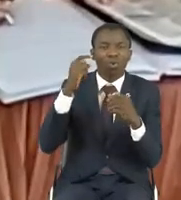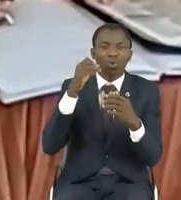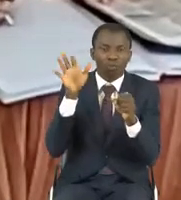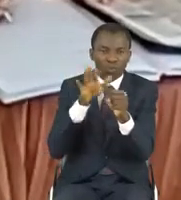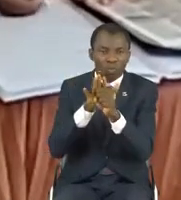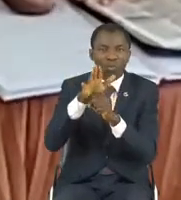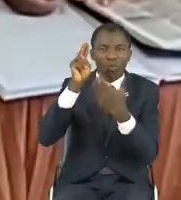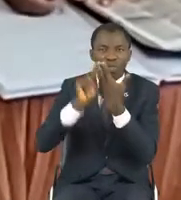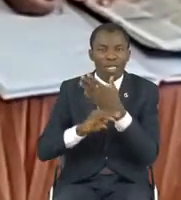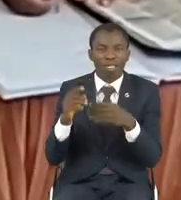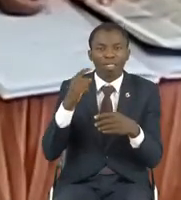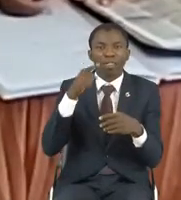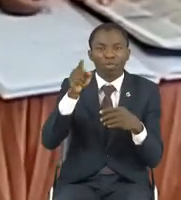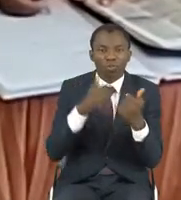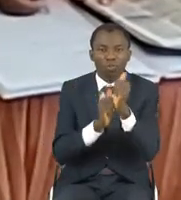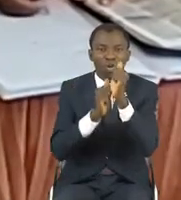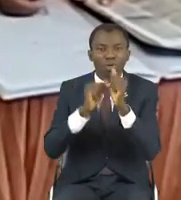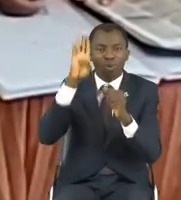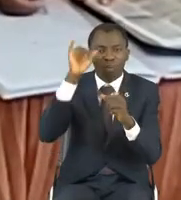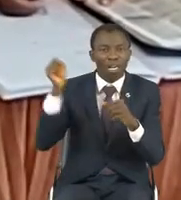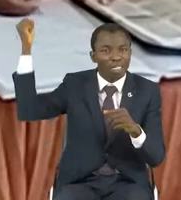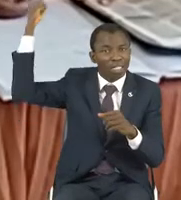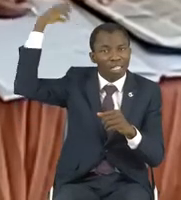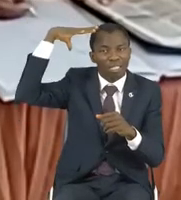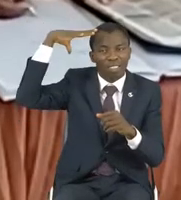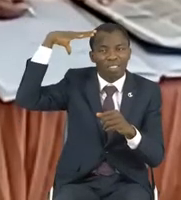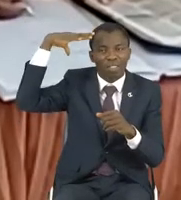You follow by grace,